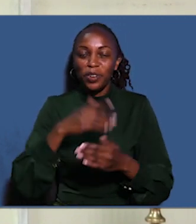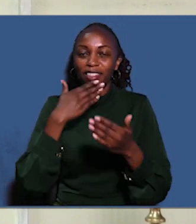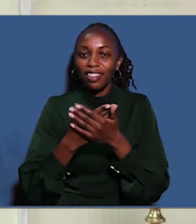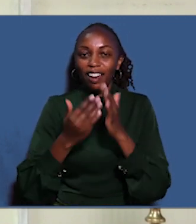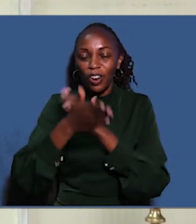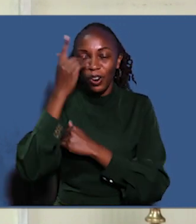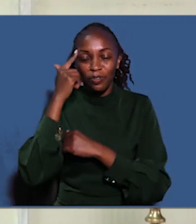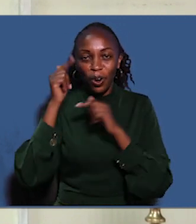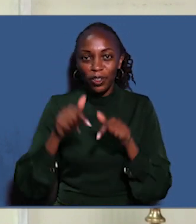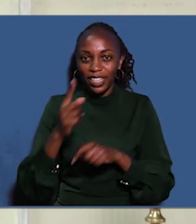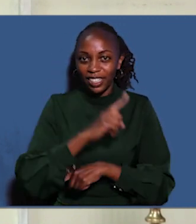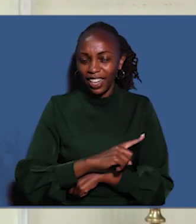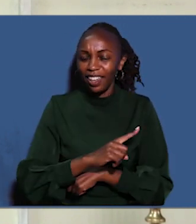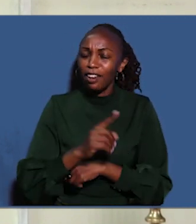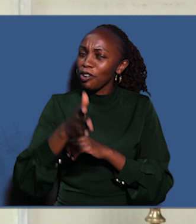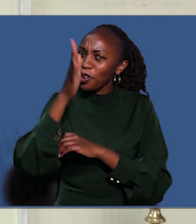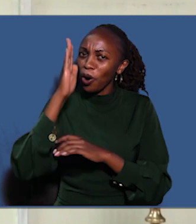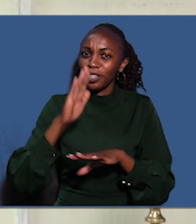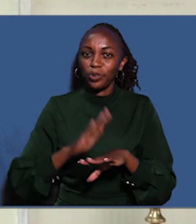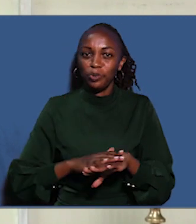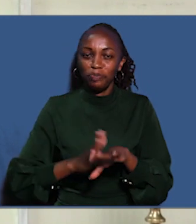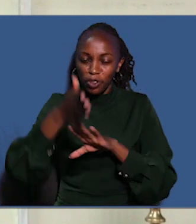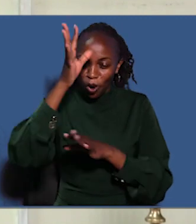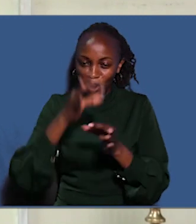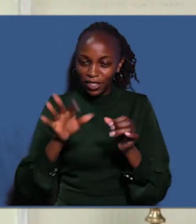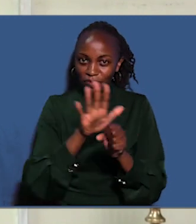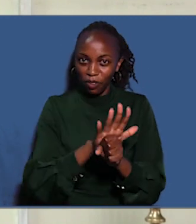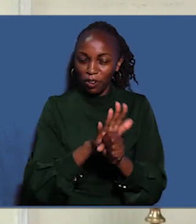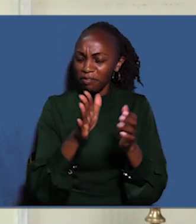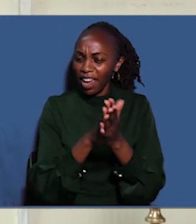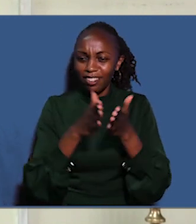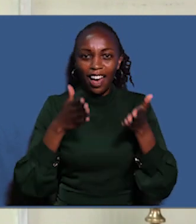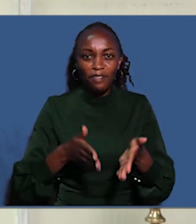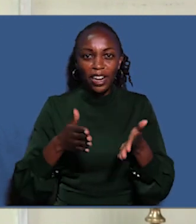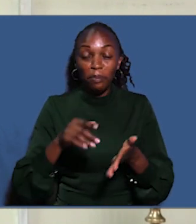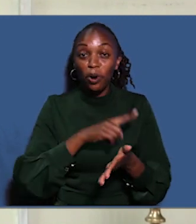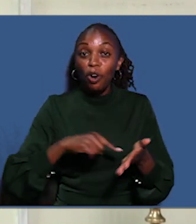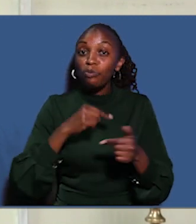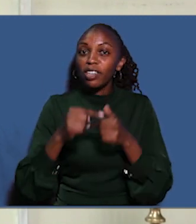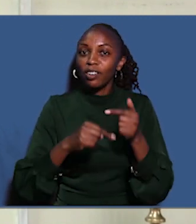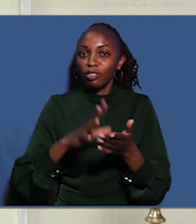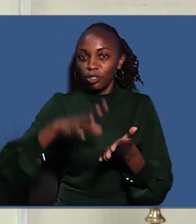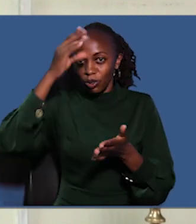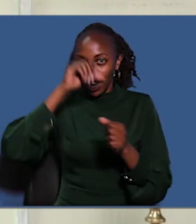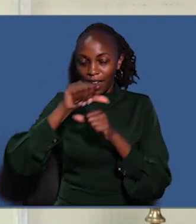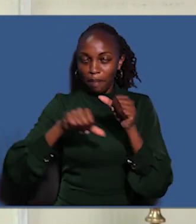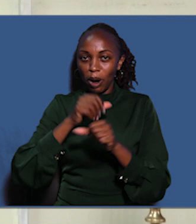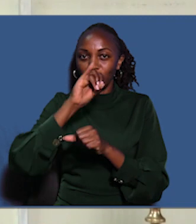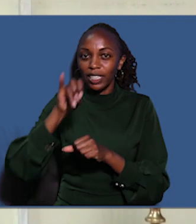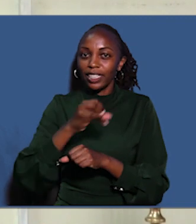this day. He is good, He is faithful, He is available. We continue to learn about Jehovah